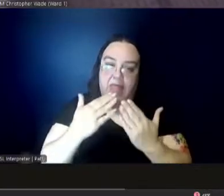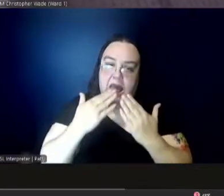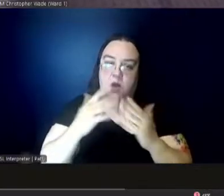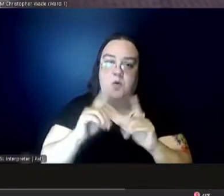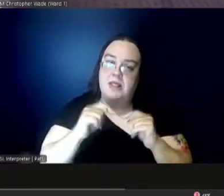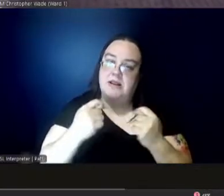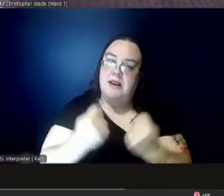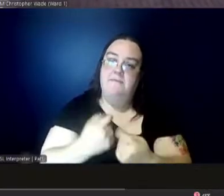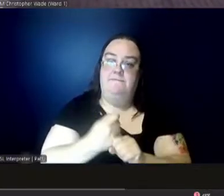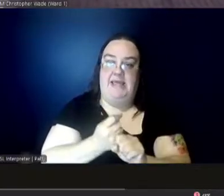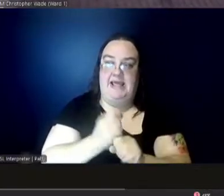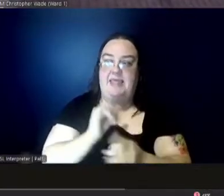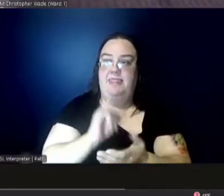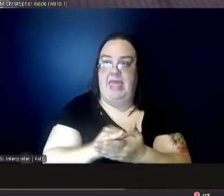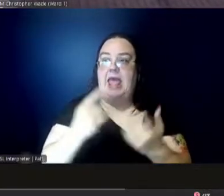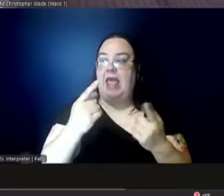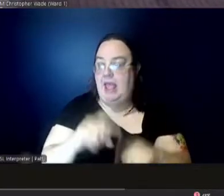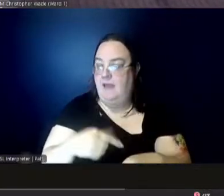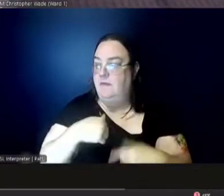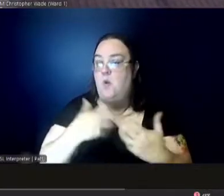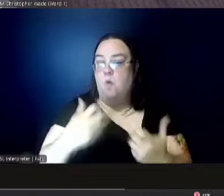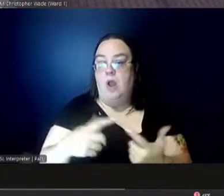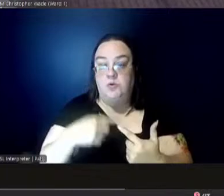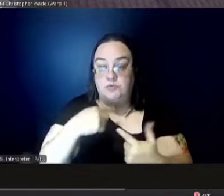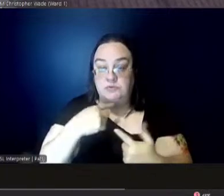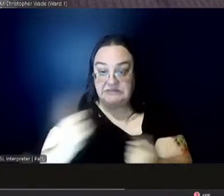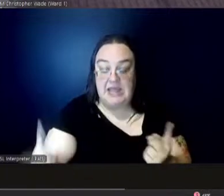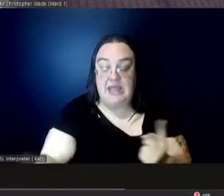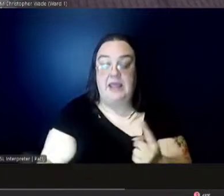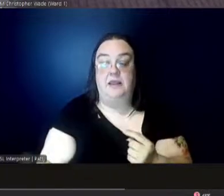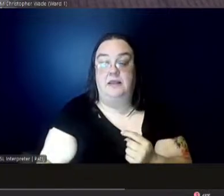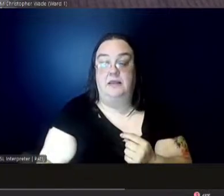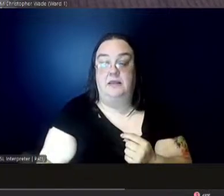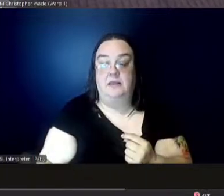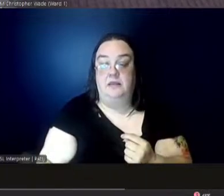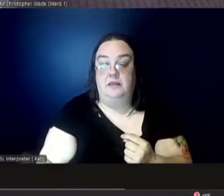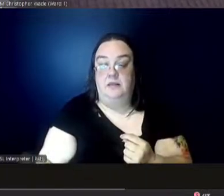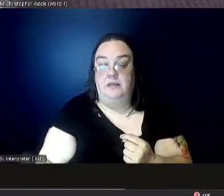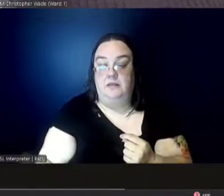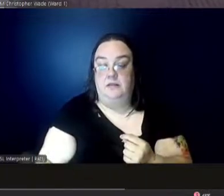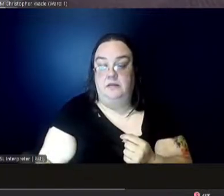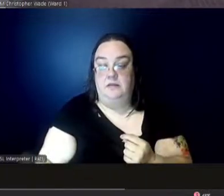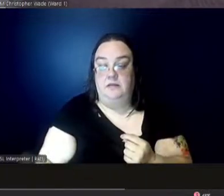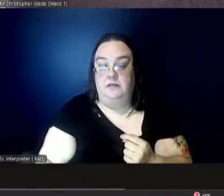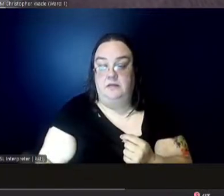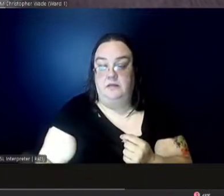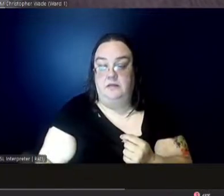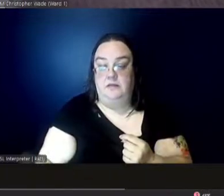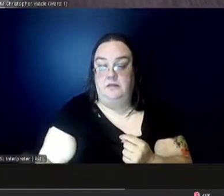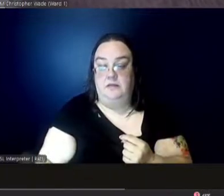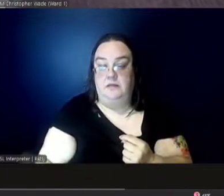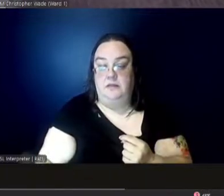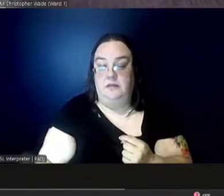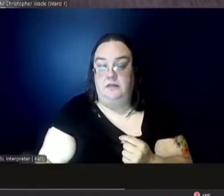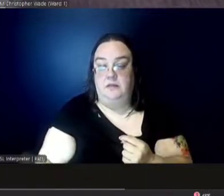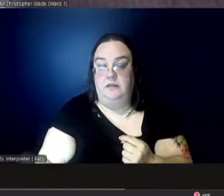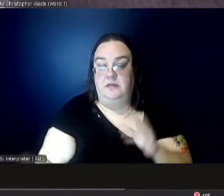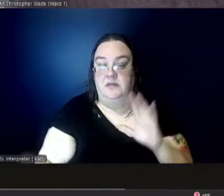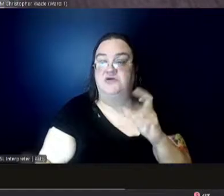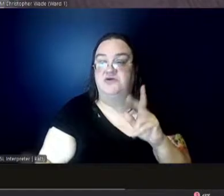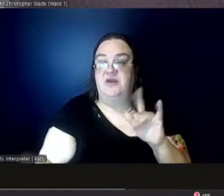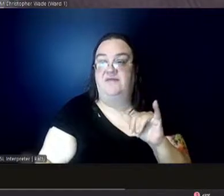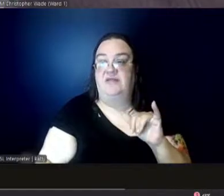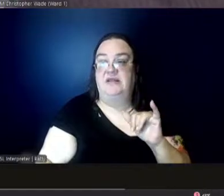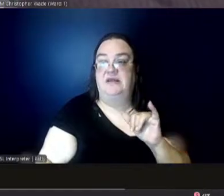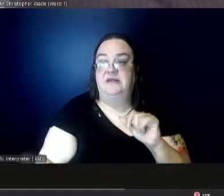that happen. I want to say, just point out that that Cheverly Station Apartments, we have a ward